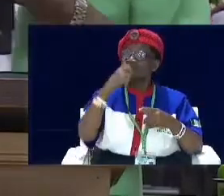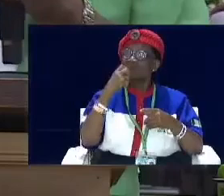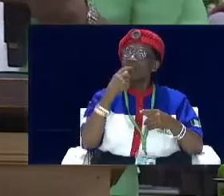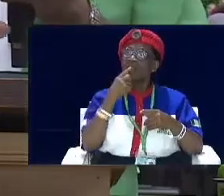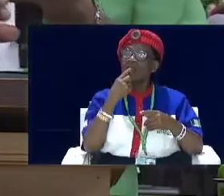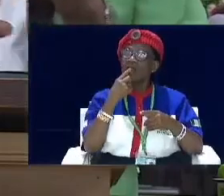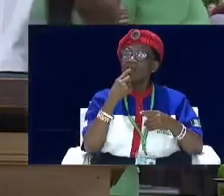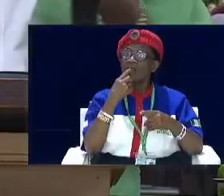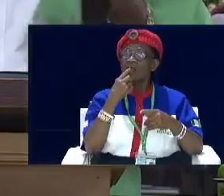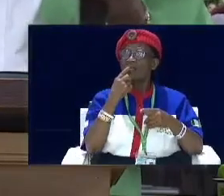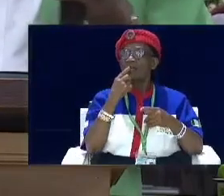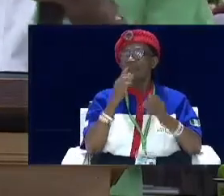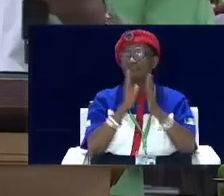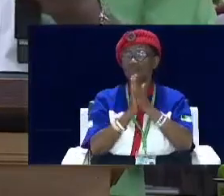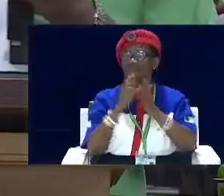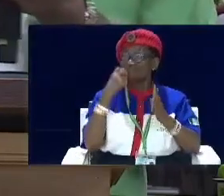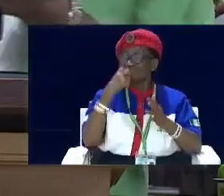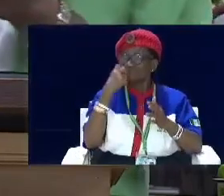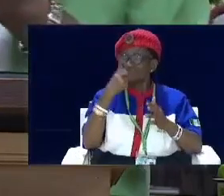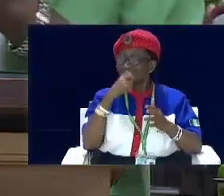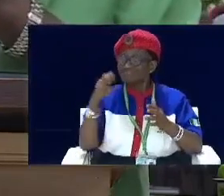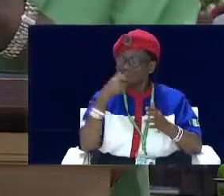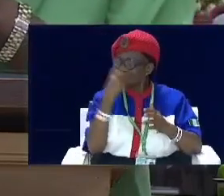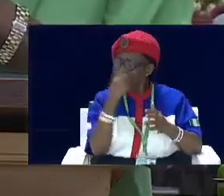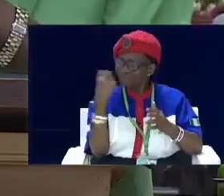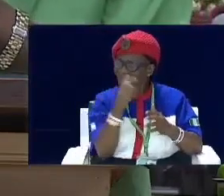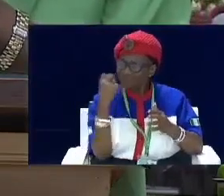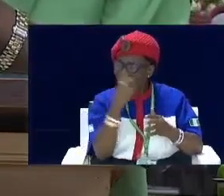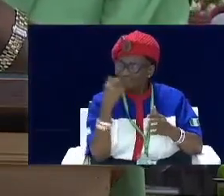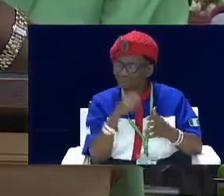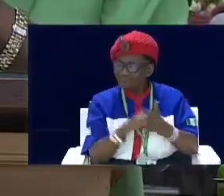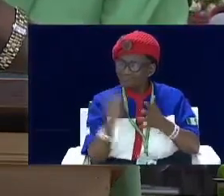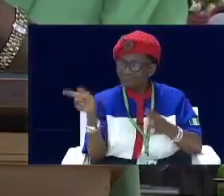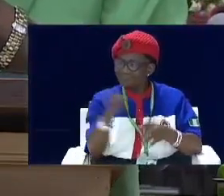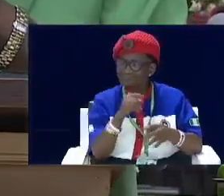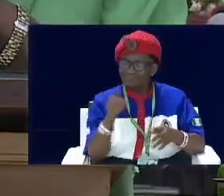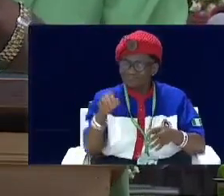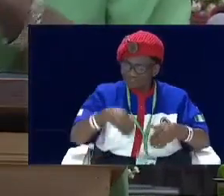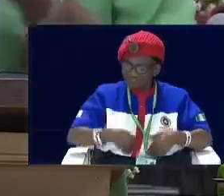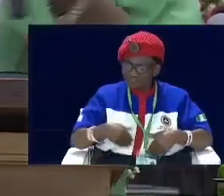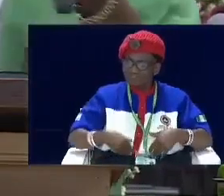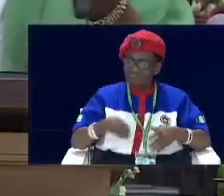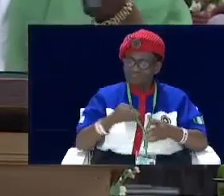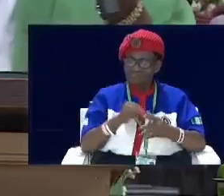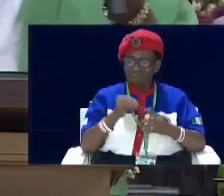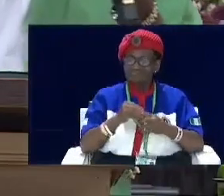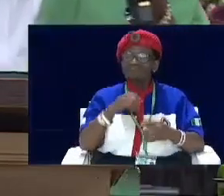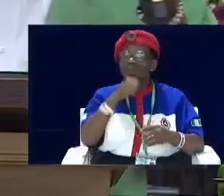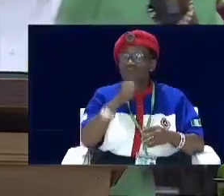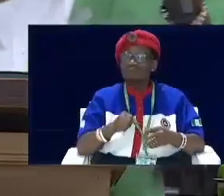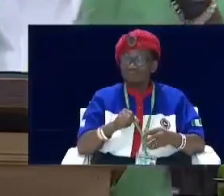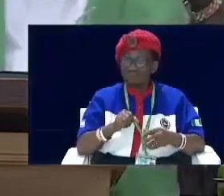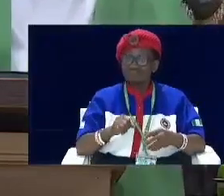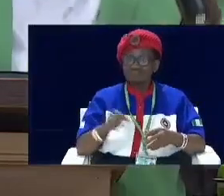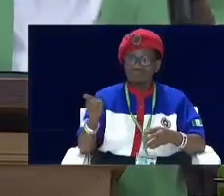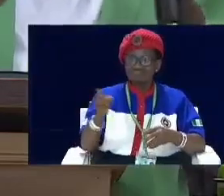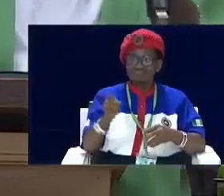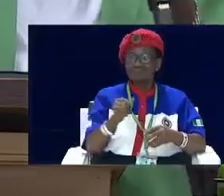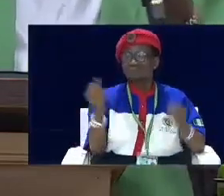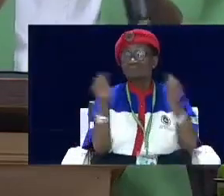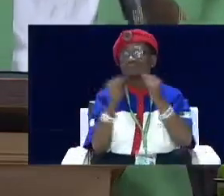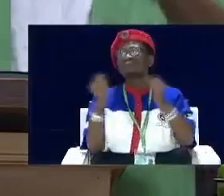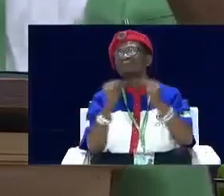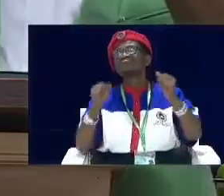It doesn't matter whether you are old or you are young. Kò ní fi ṣe bóyá arúgbó ni ọ́ tàbí ọ̀dọ́. Ramoko Shenke Rebakaka